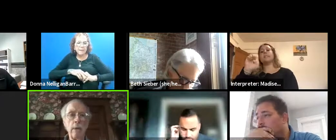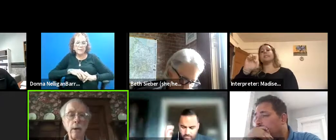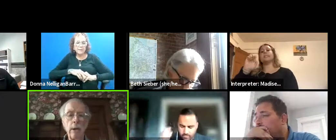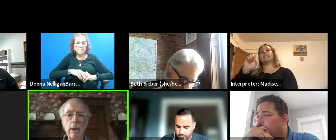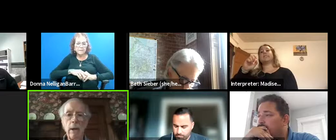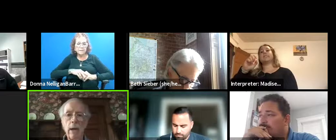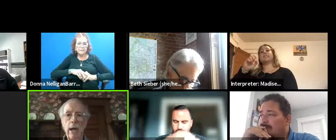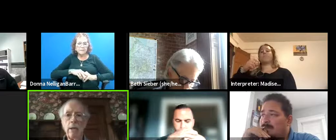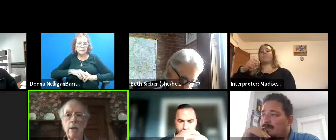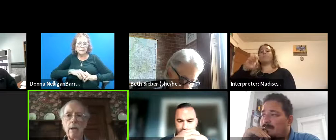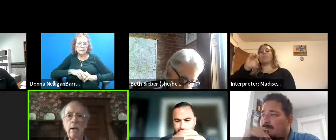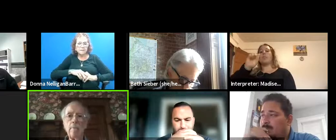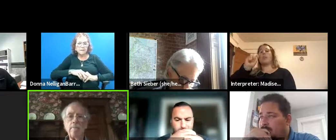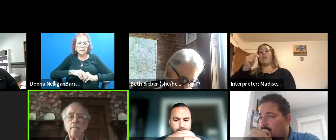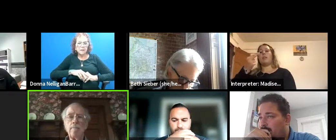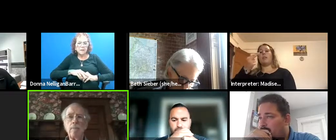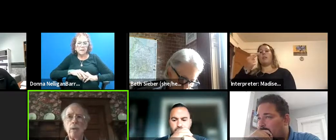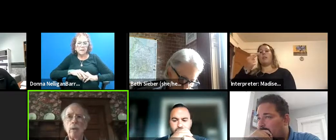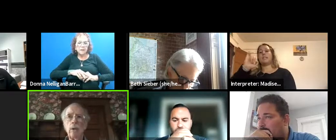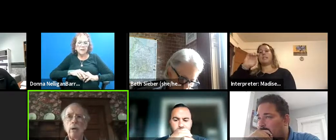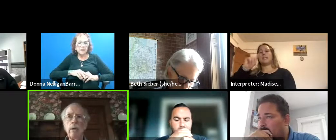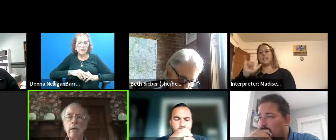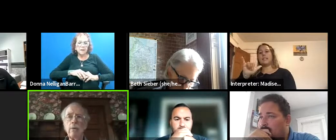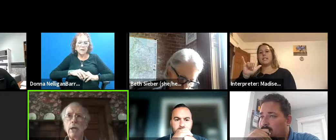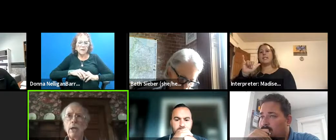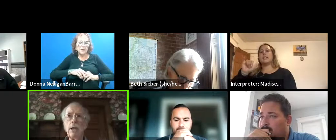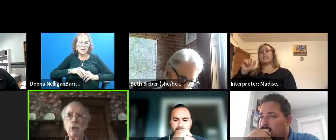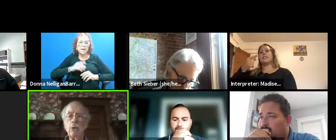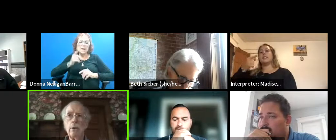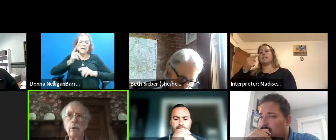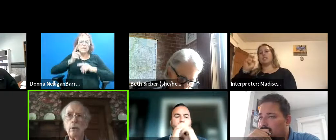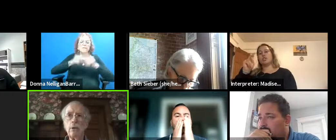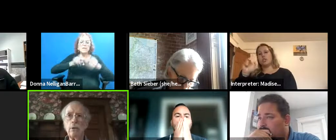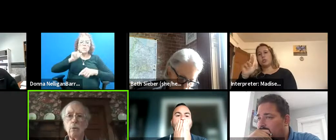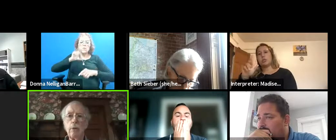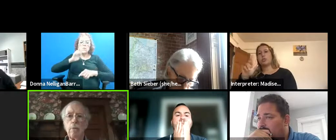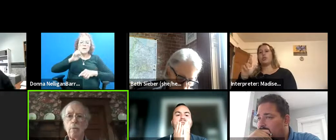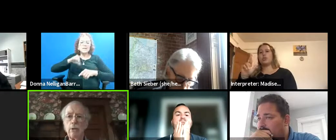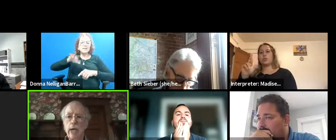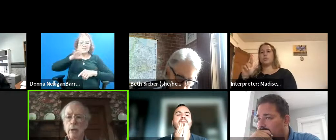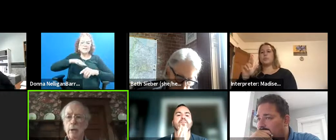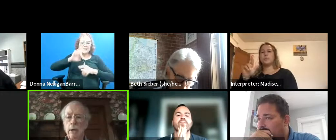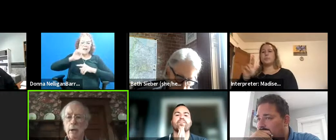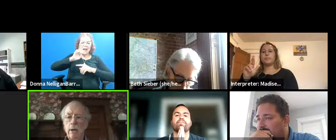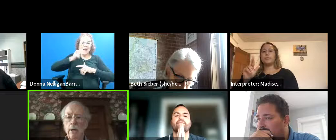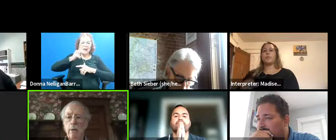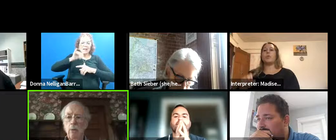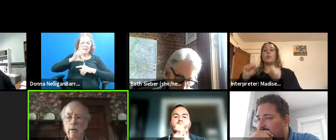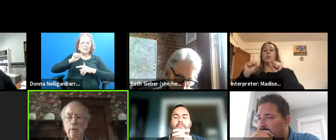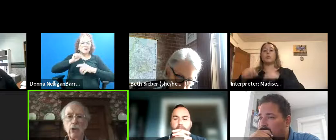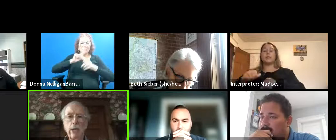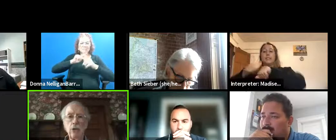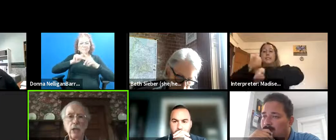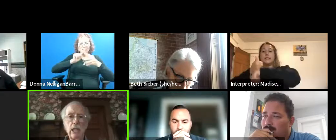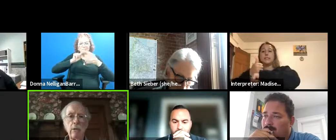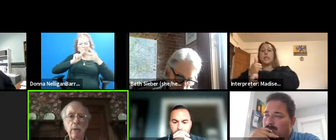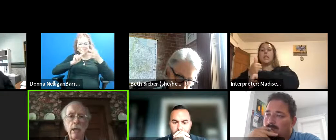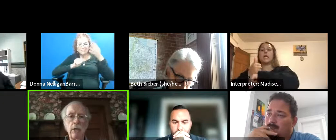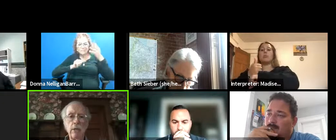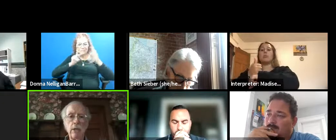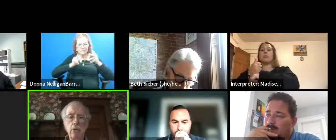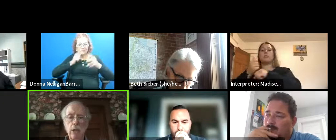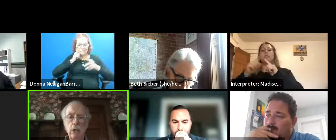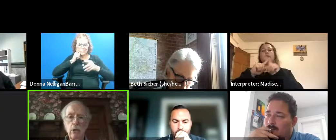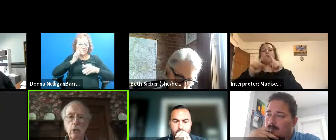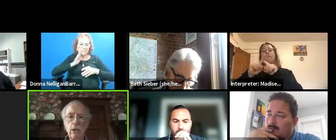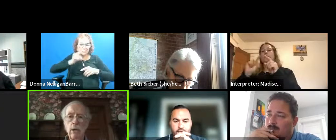affiliation. And we are able then to put together whatever changes need to be made